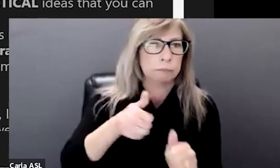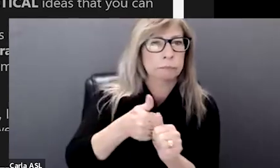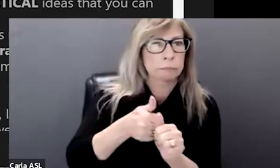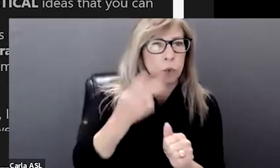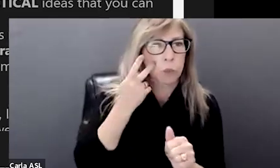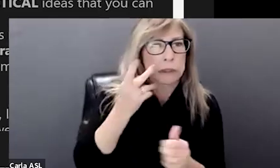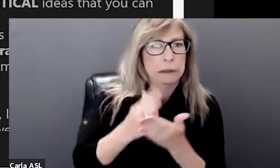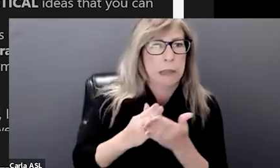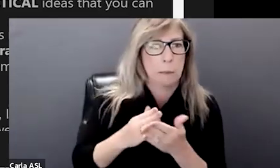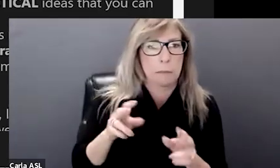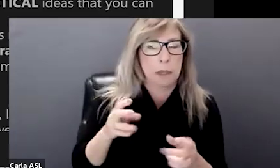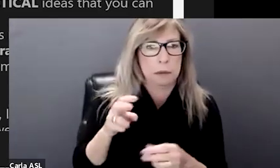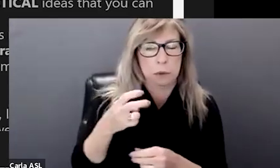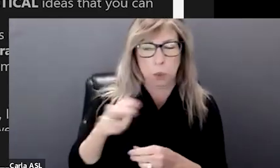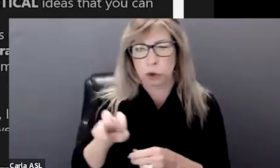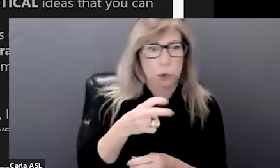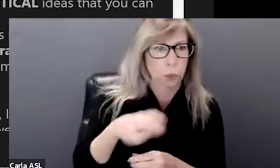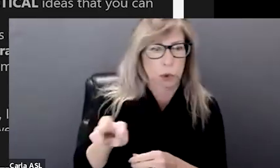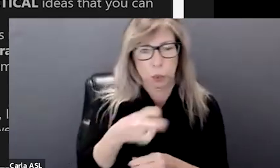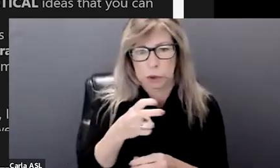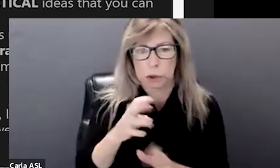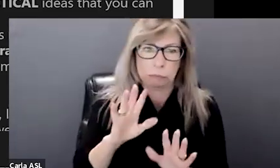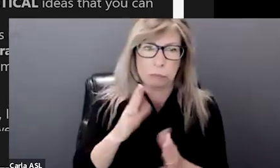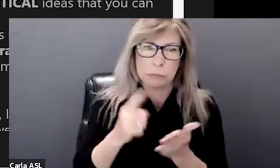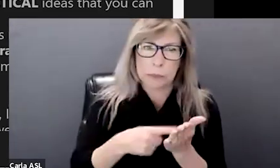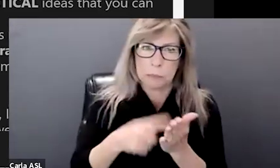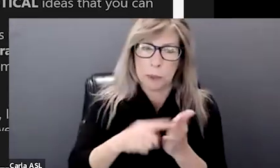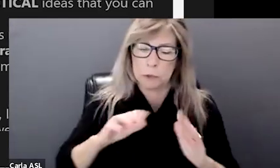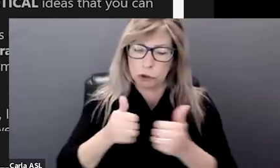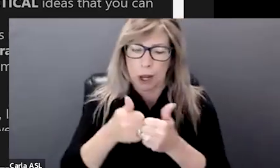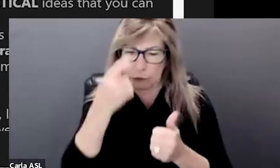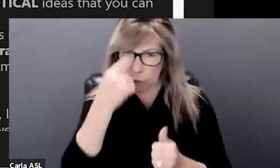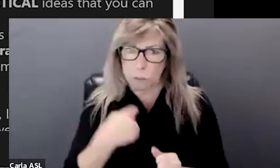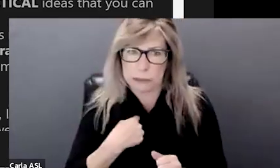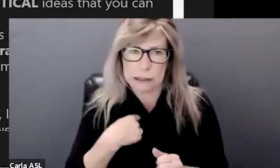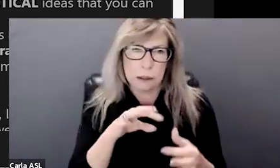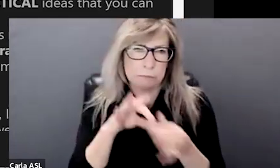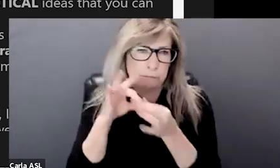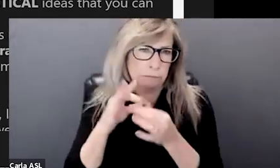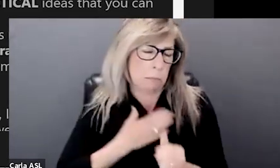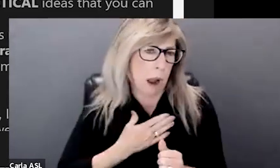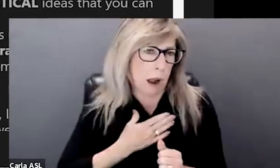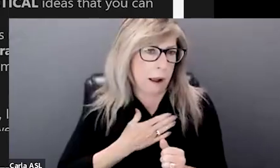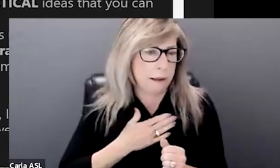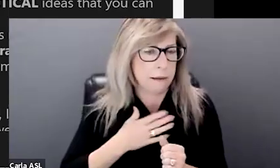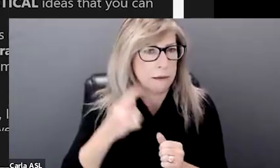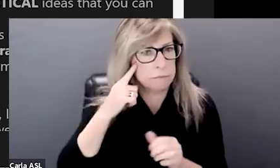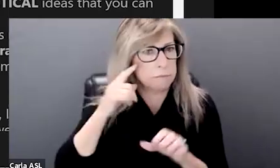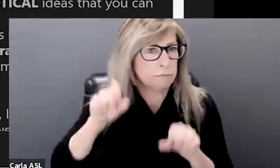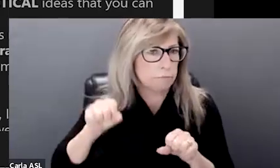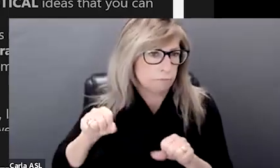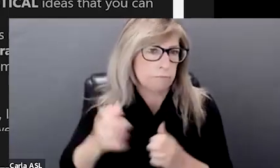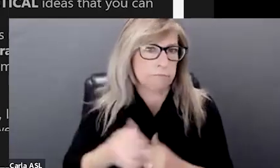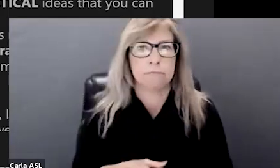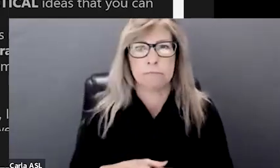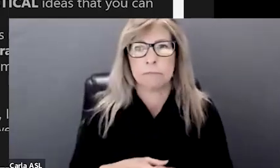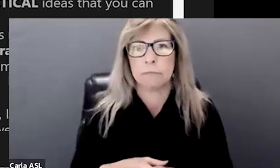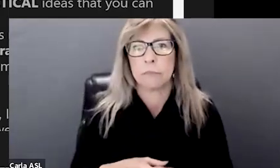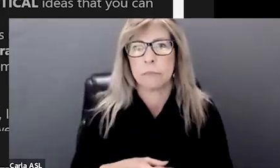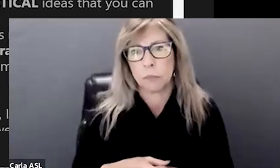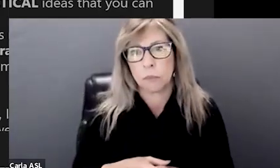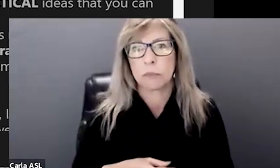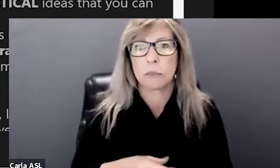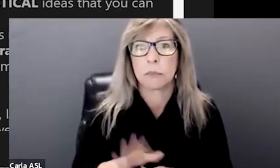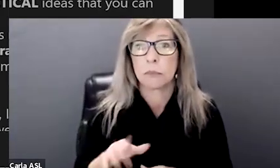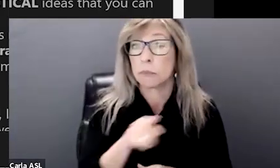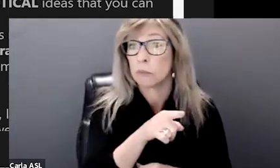which can be a challenge given my cognitive limitations, let's say. So a few things you may see that make me a